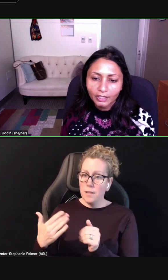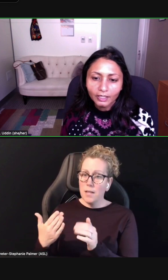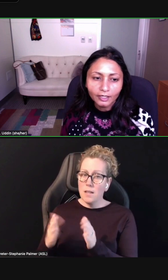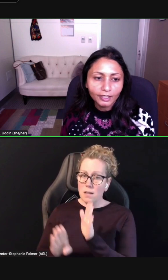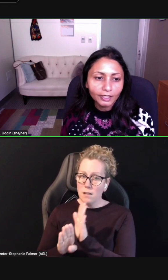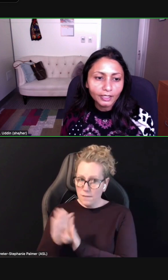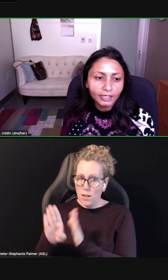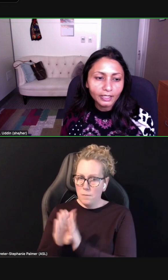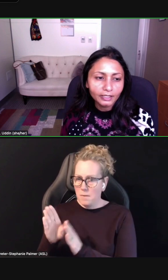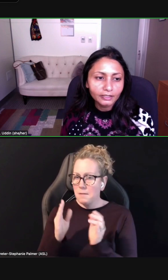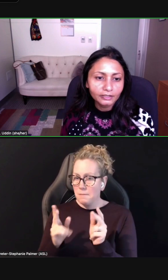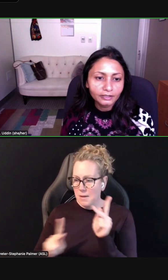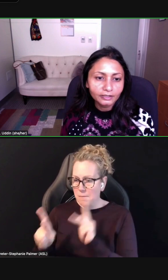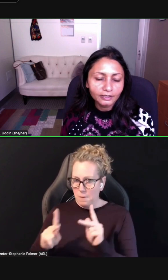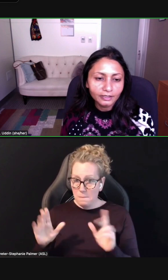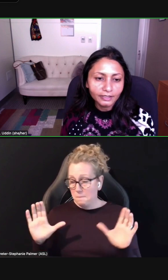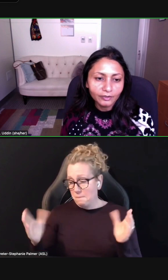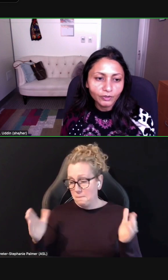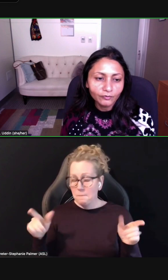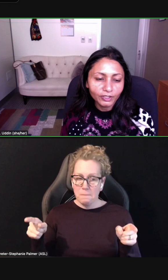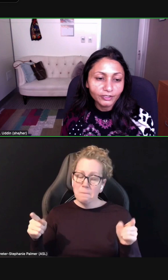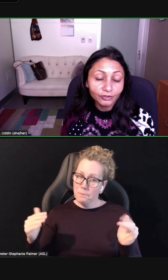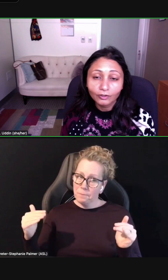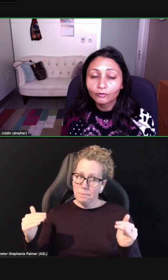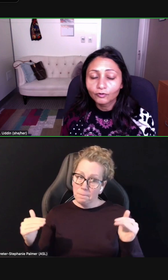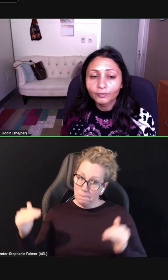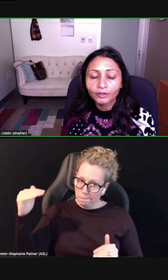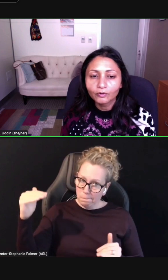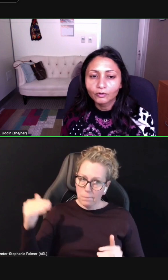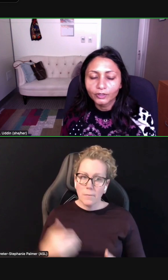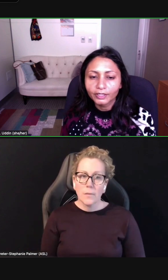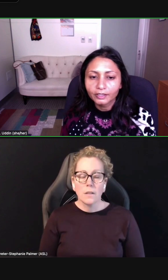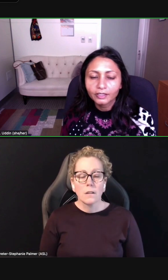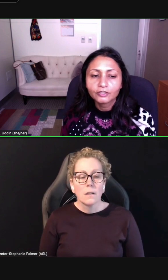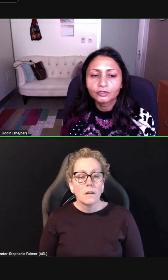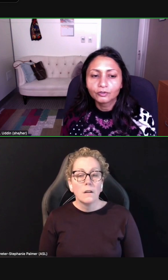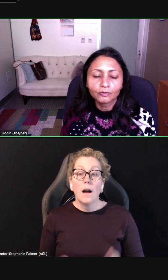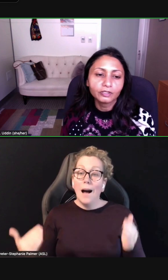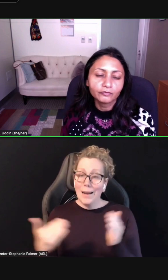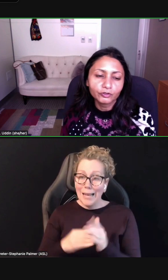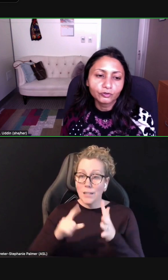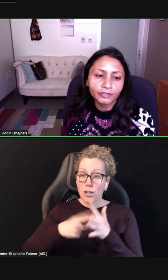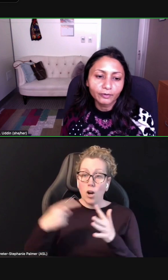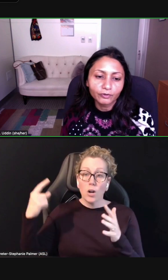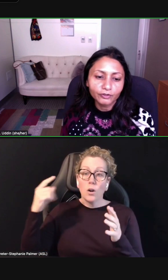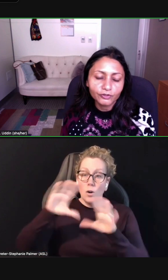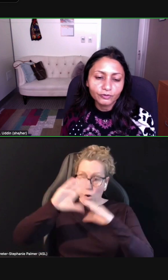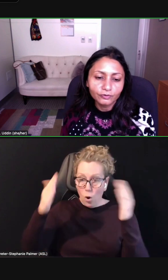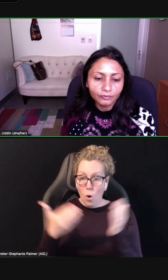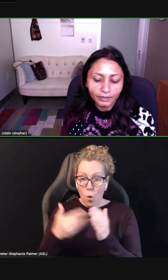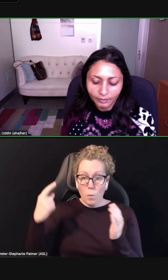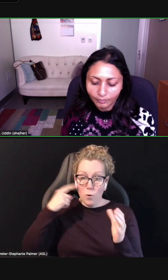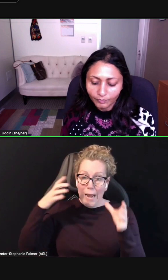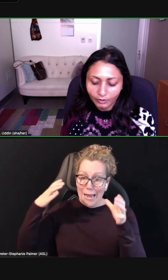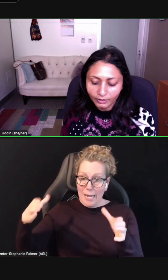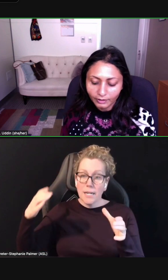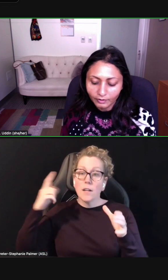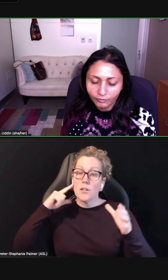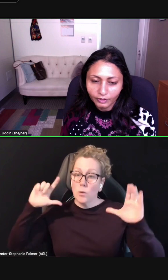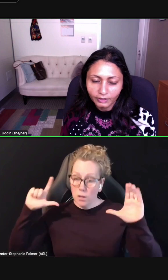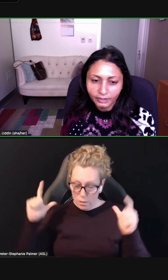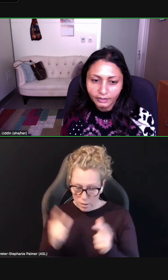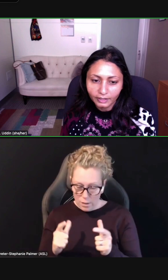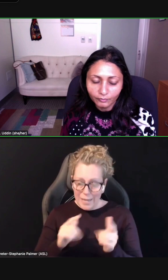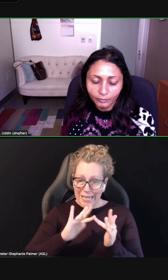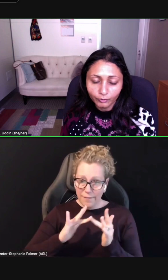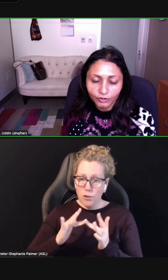individuals. And again, we wanted to go from the whole brain to individual networks to look at